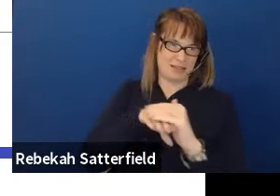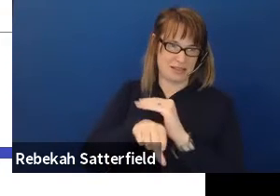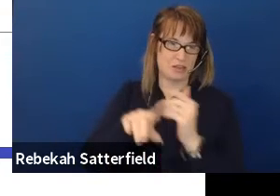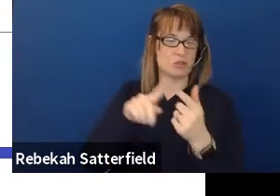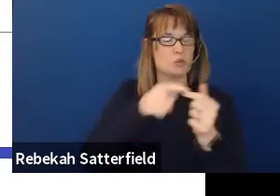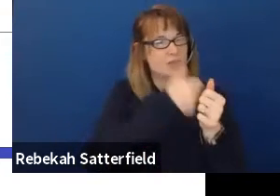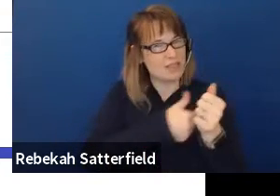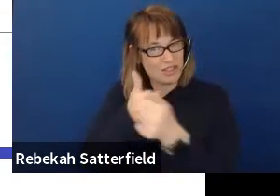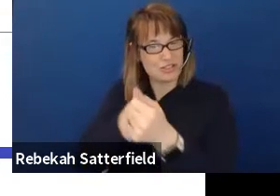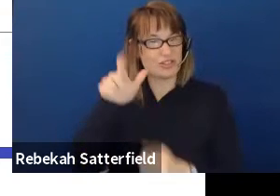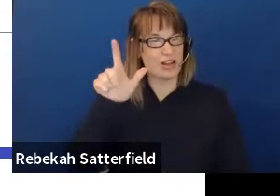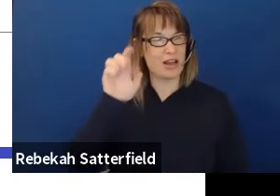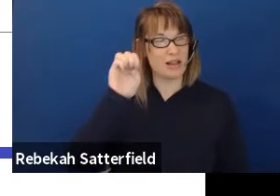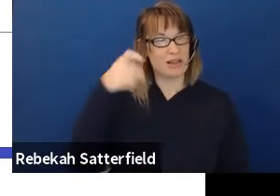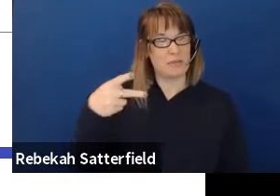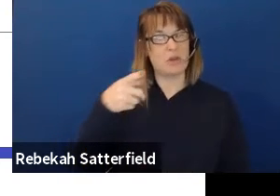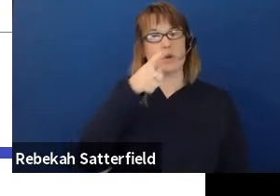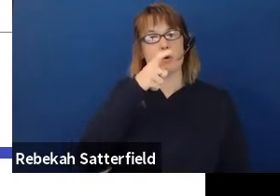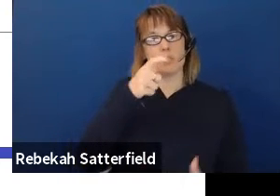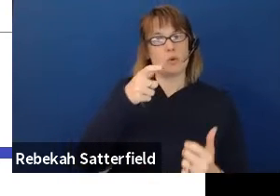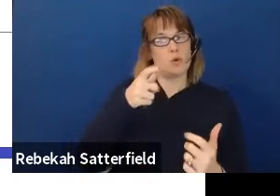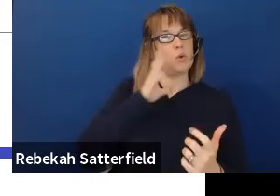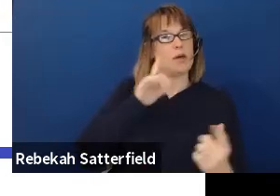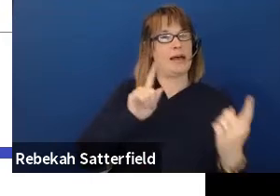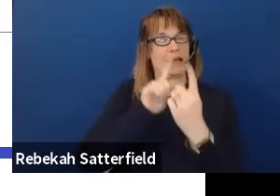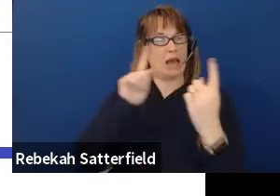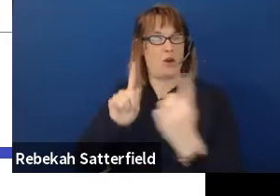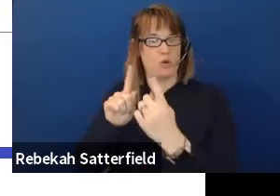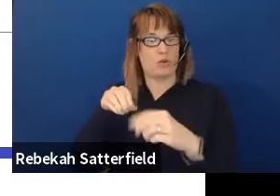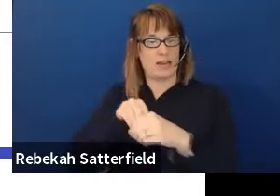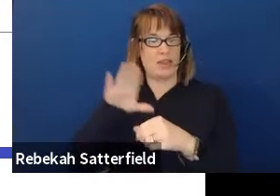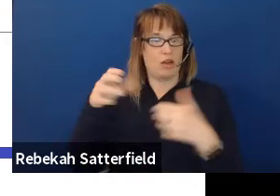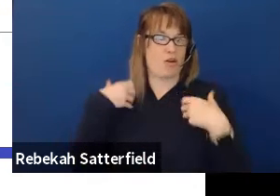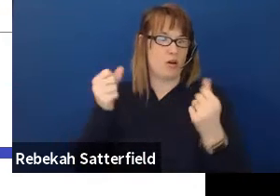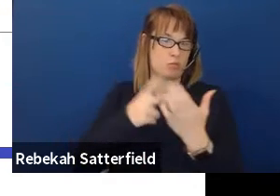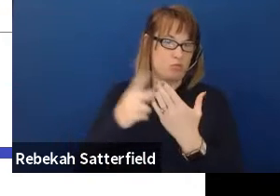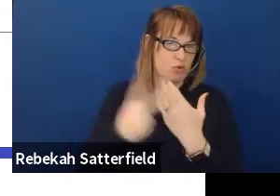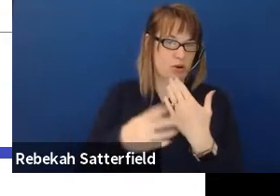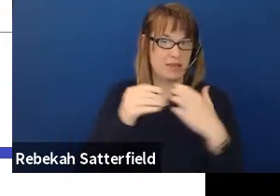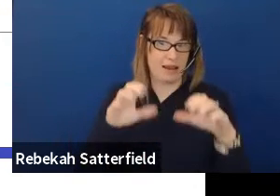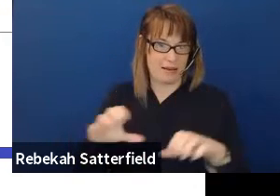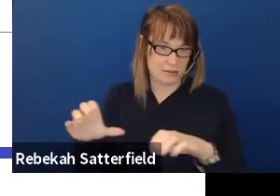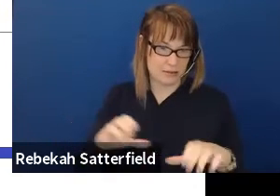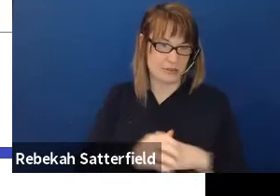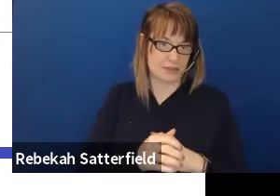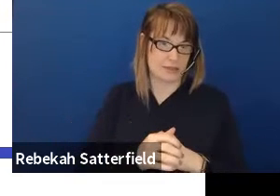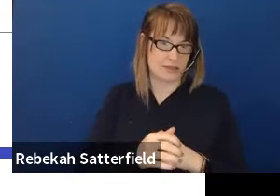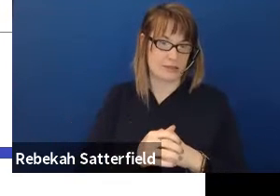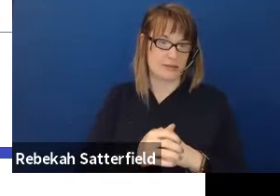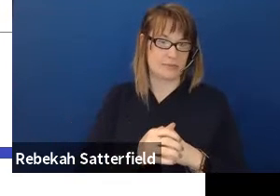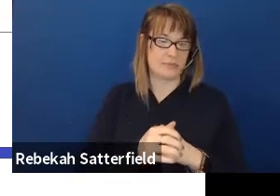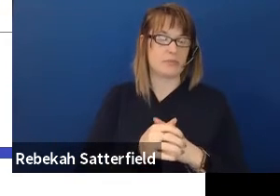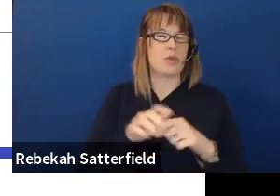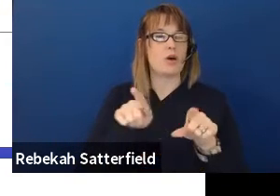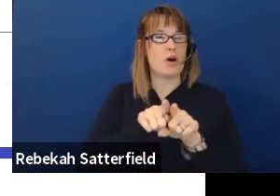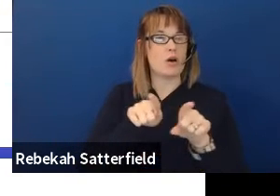LEP individual to be served or likely to be encountered in its health programs and activities. Also